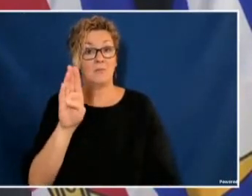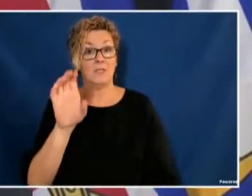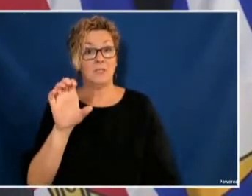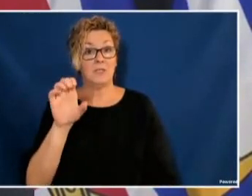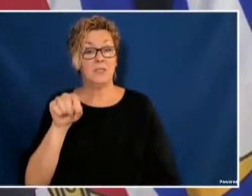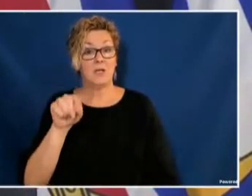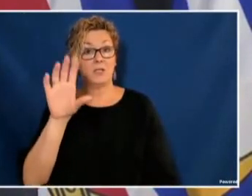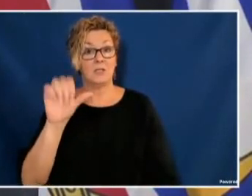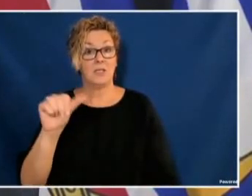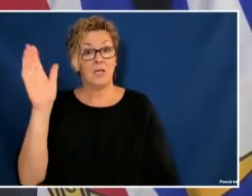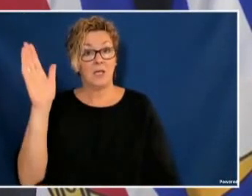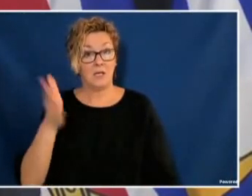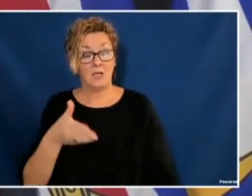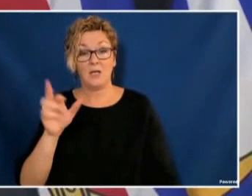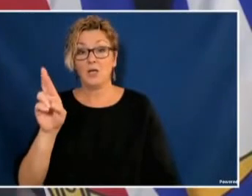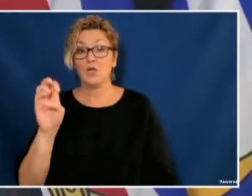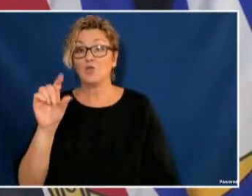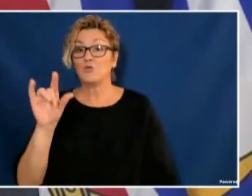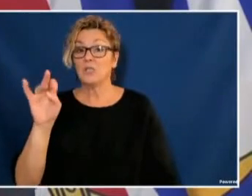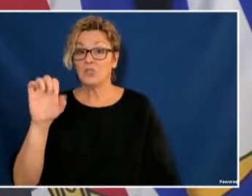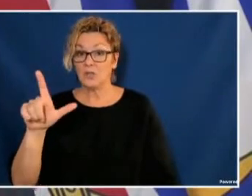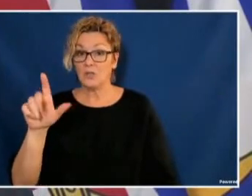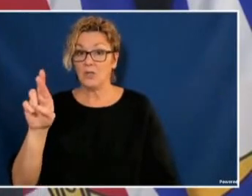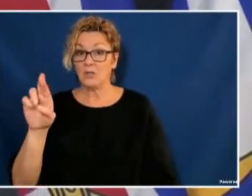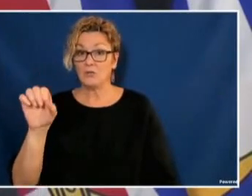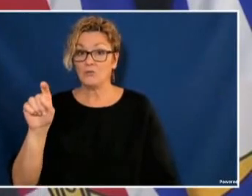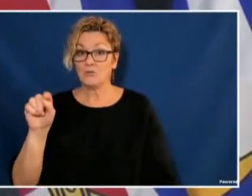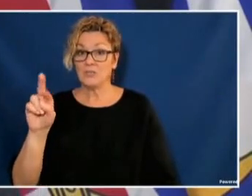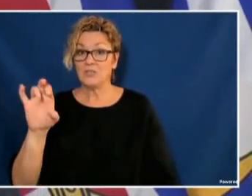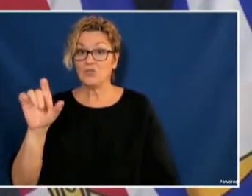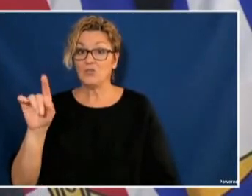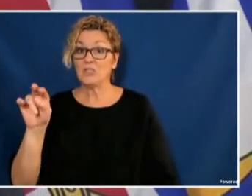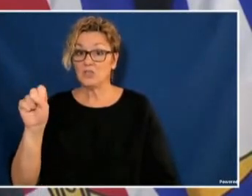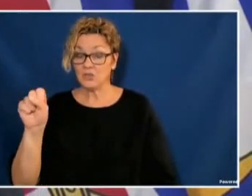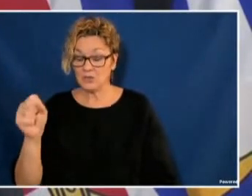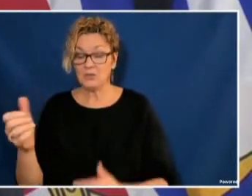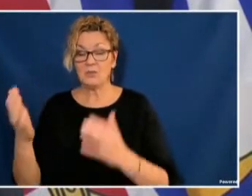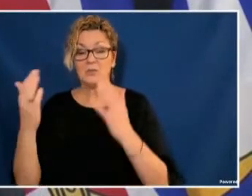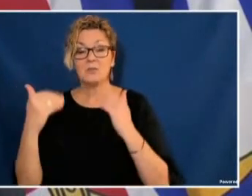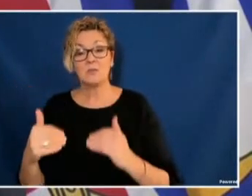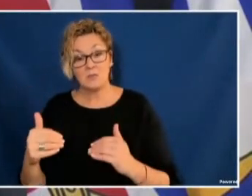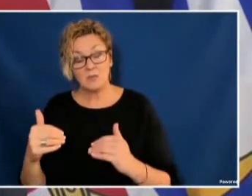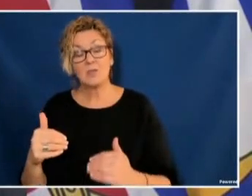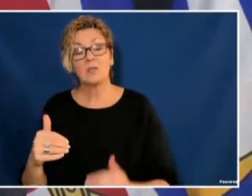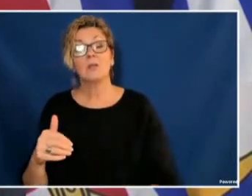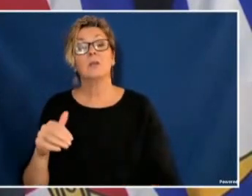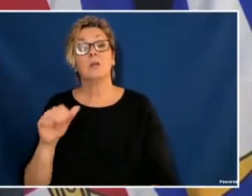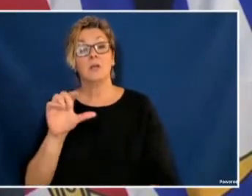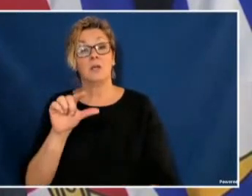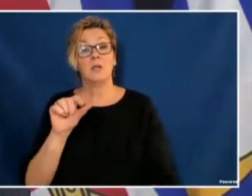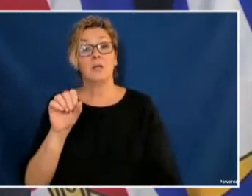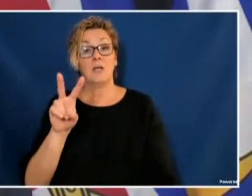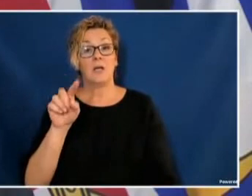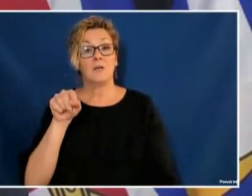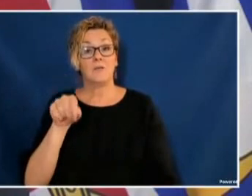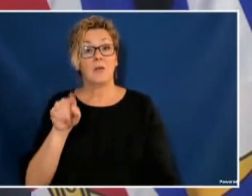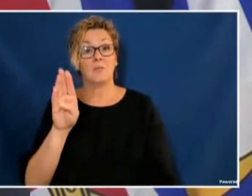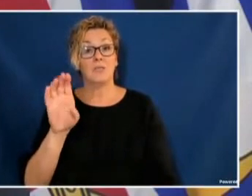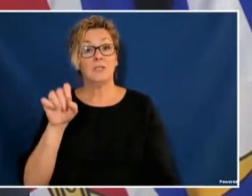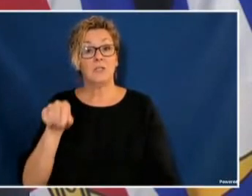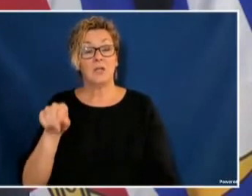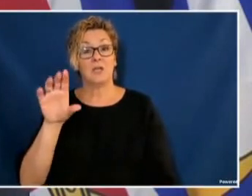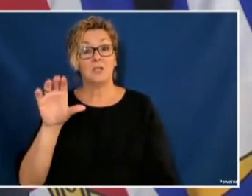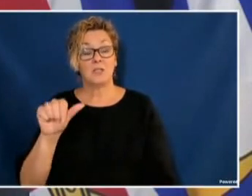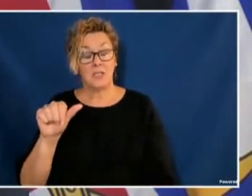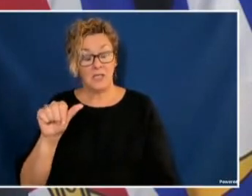areas who have put themselves at risk to keep us safe and supplied and secure. People in healthcare have done the same. That's why I